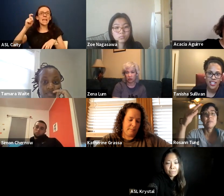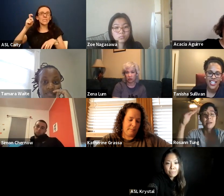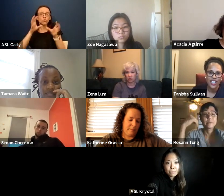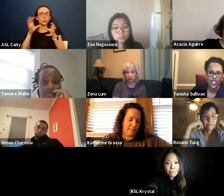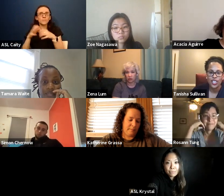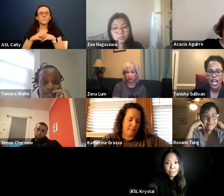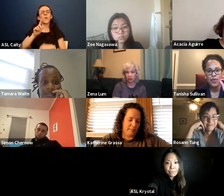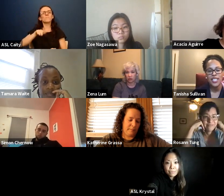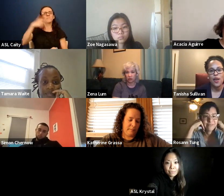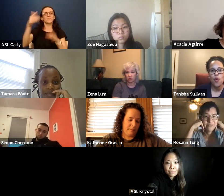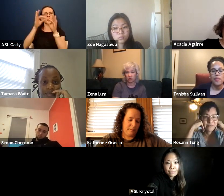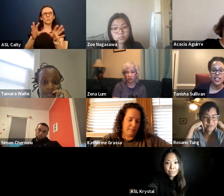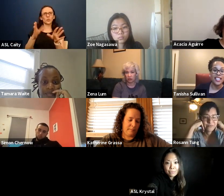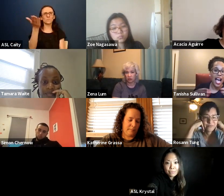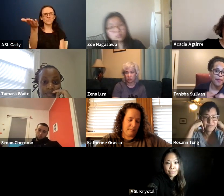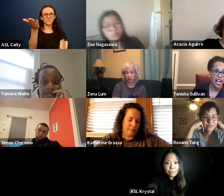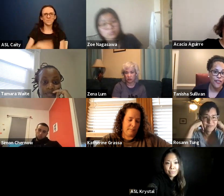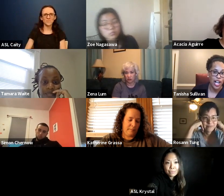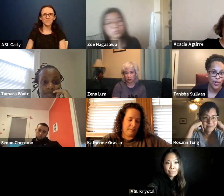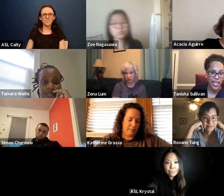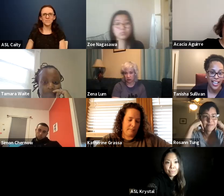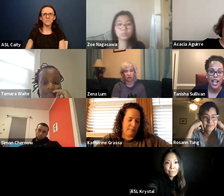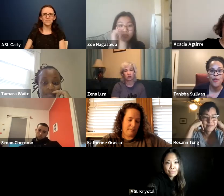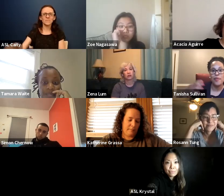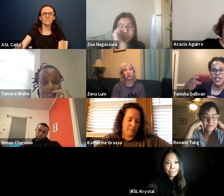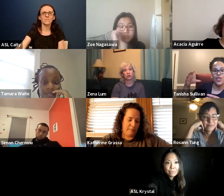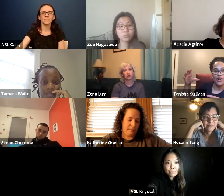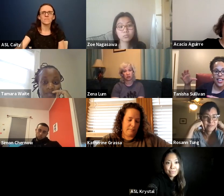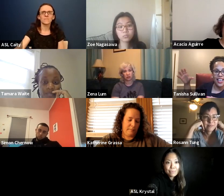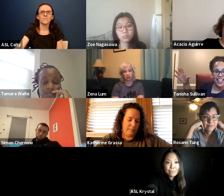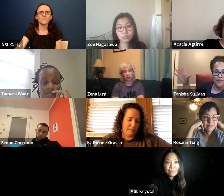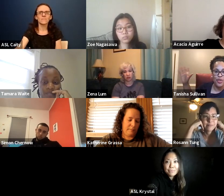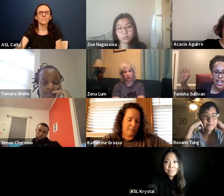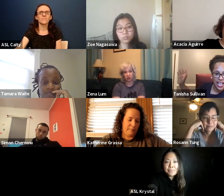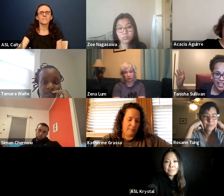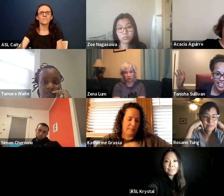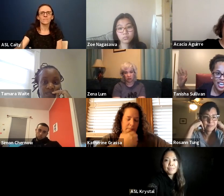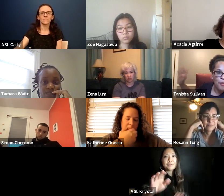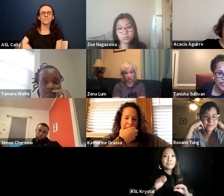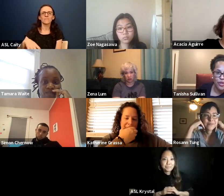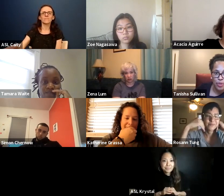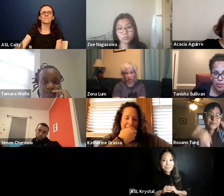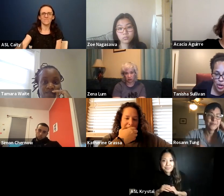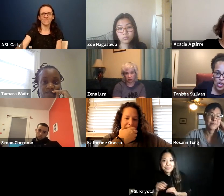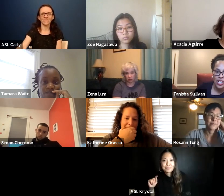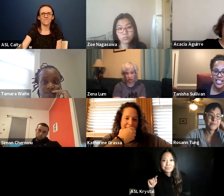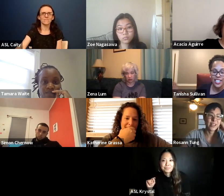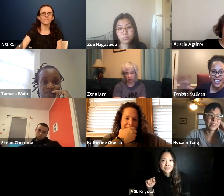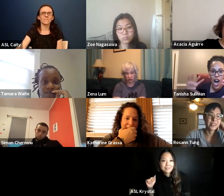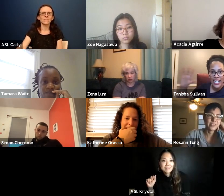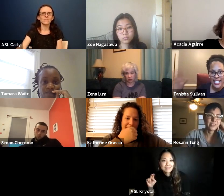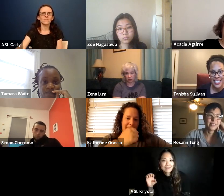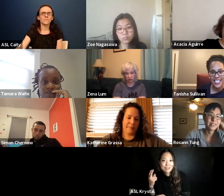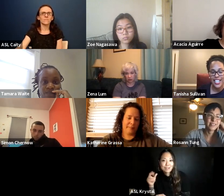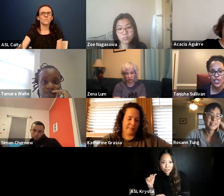Dr. Tung, can I just because I want to make, because I'm not following and I want to make sure that, and we've got a number of other people in